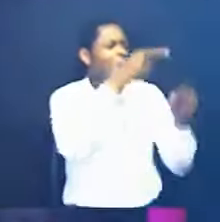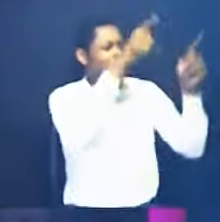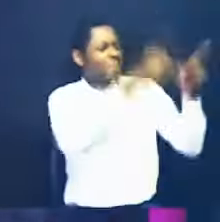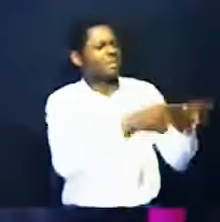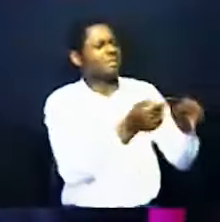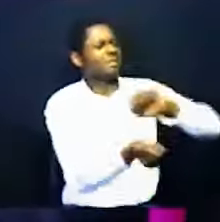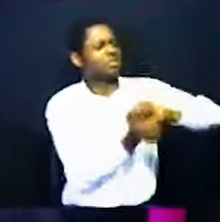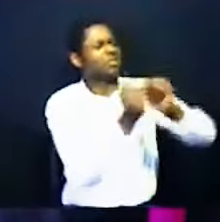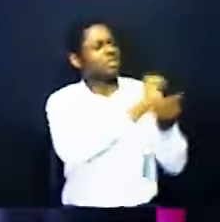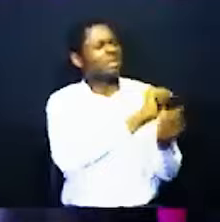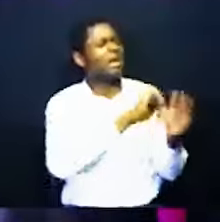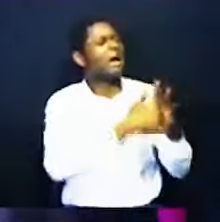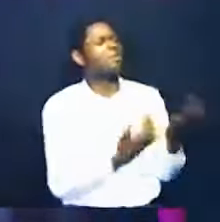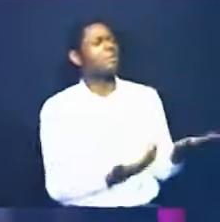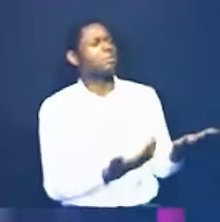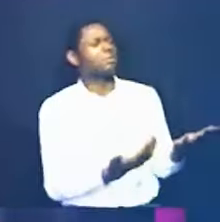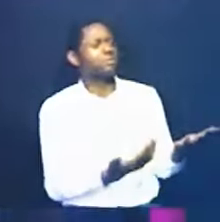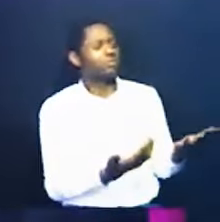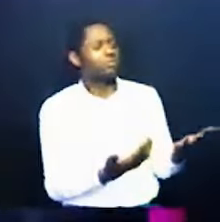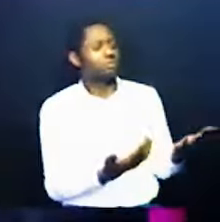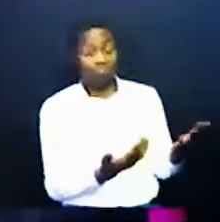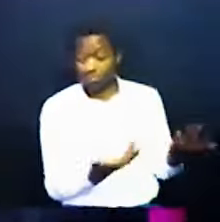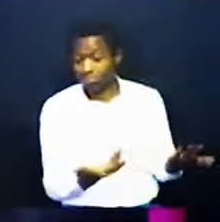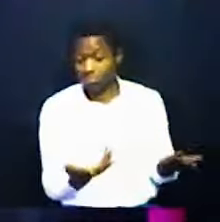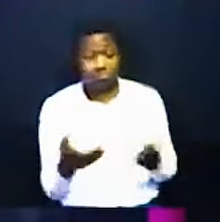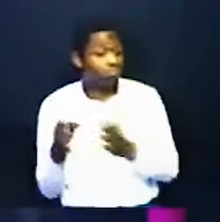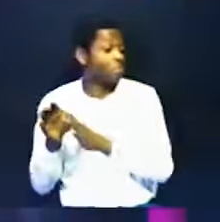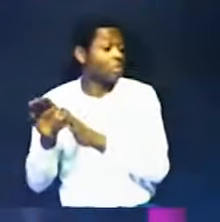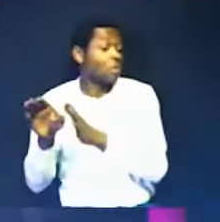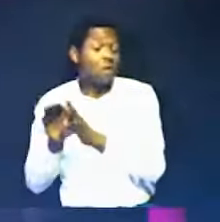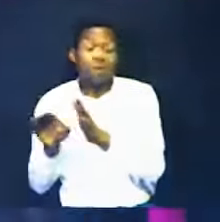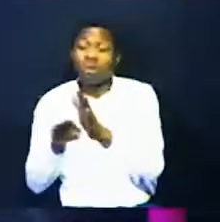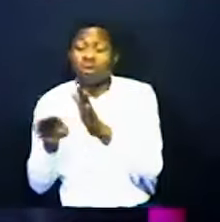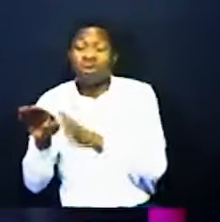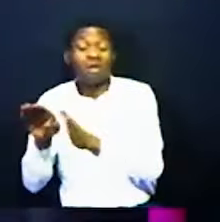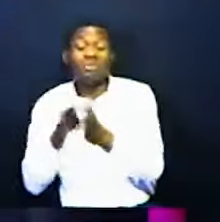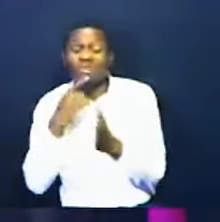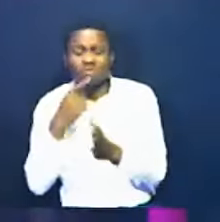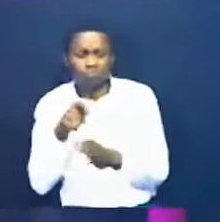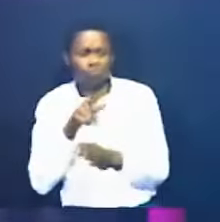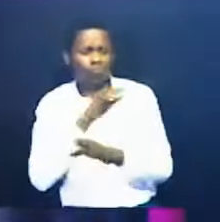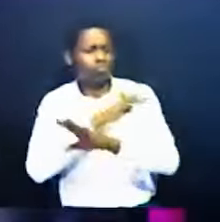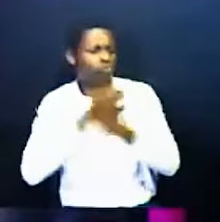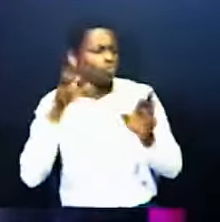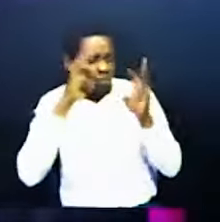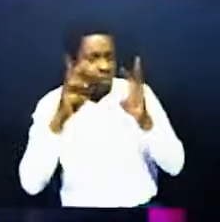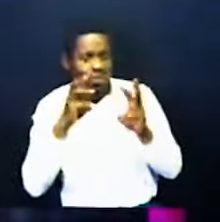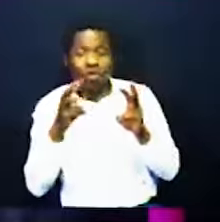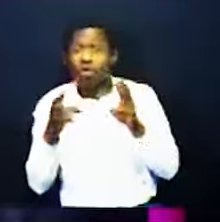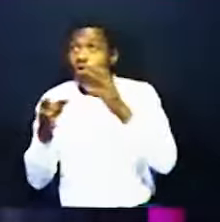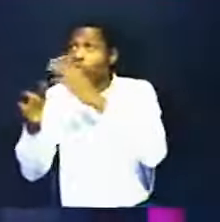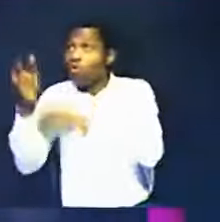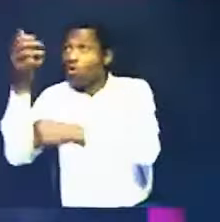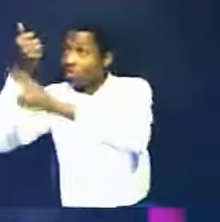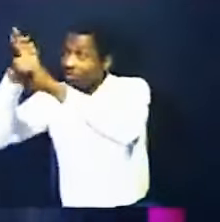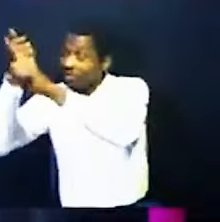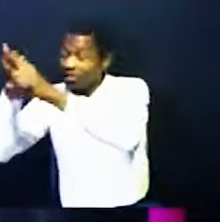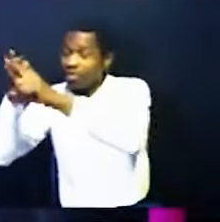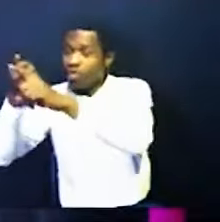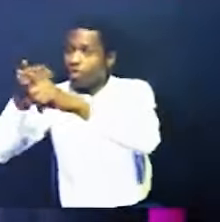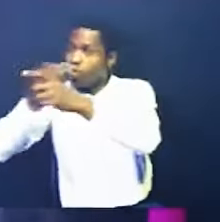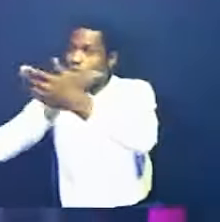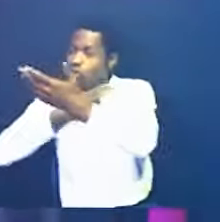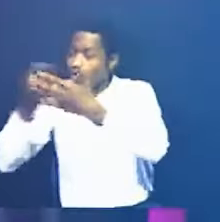that. Gabriel said, the Holy Spirit will come upon you. That is the performance of